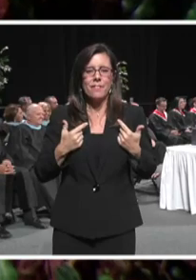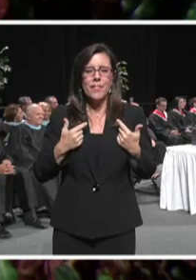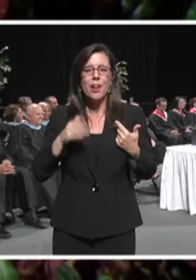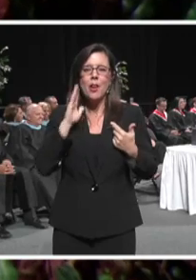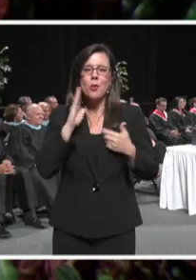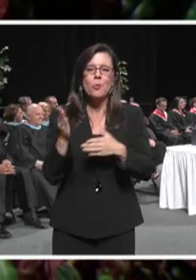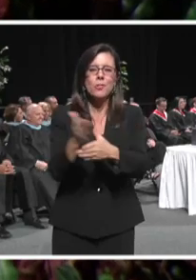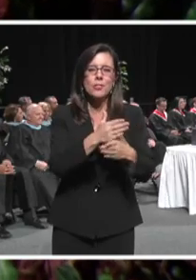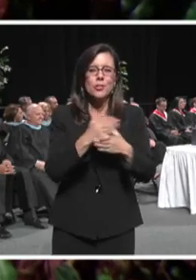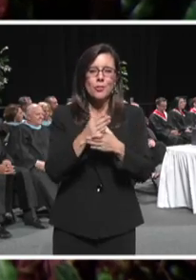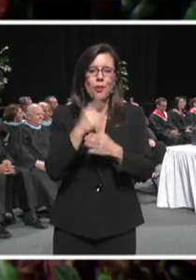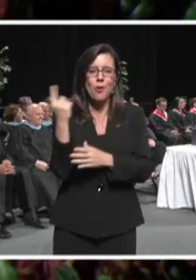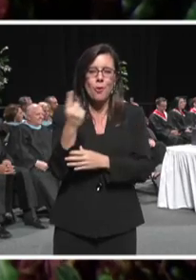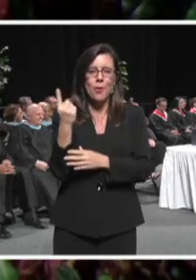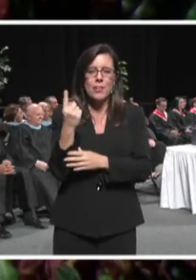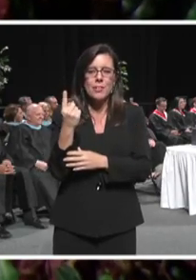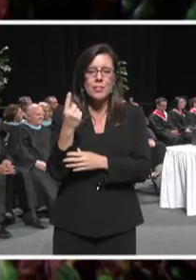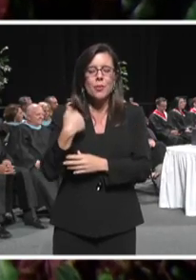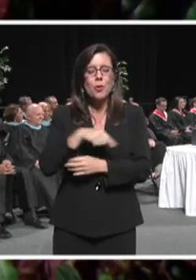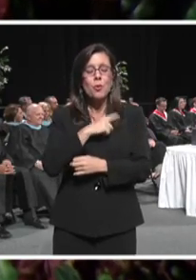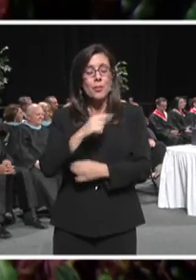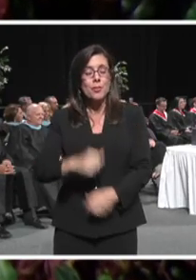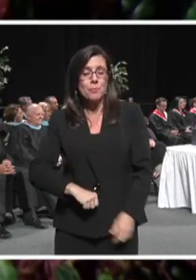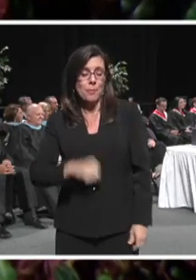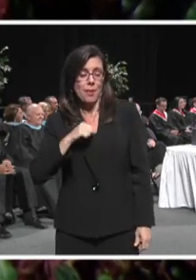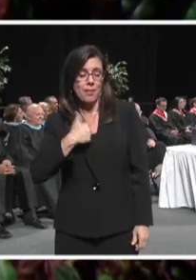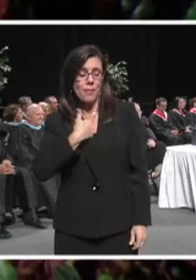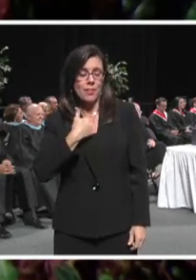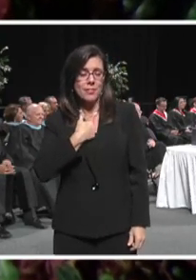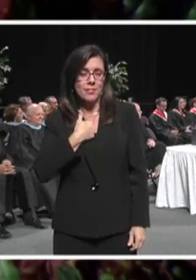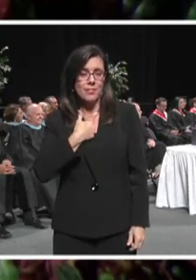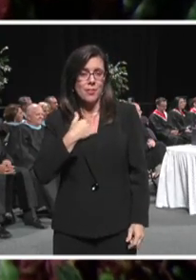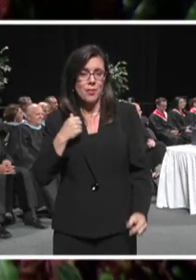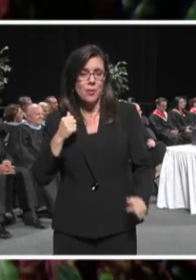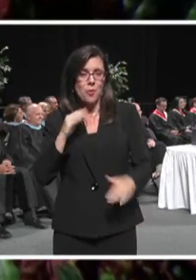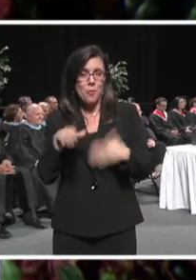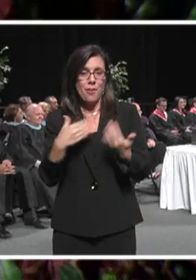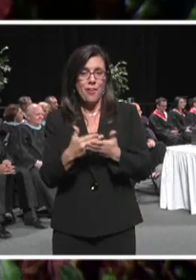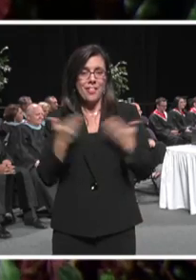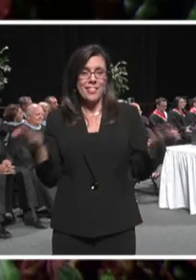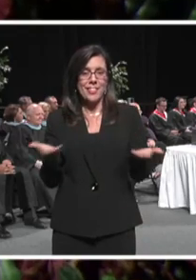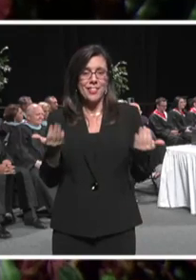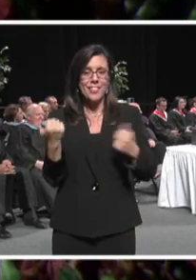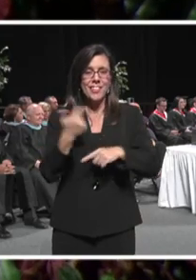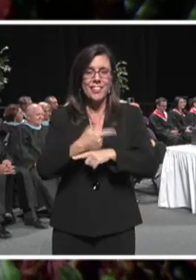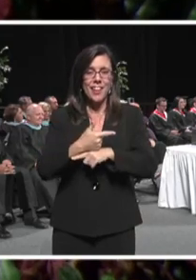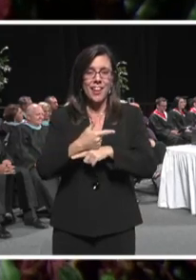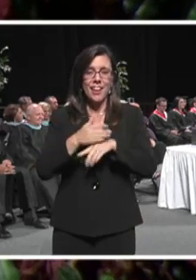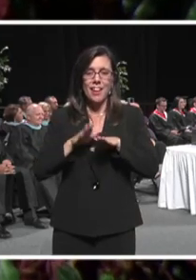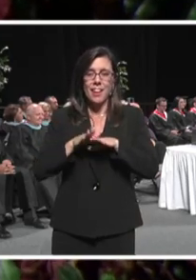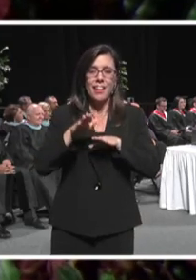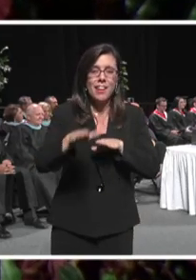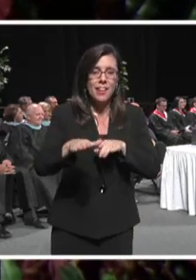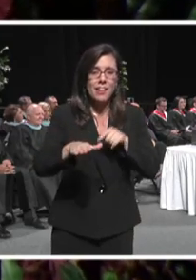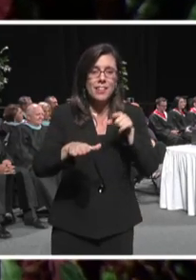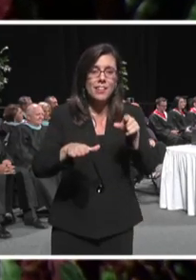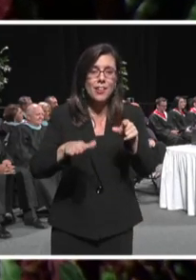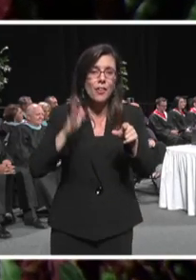share. We should all be very proud of ourselves for being here today and taking a step towards the